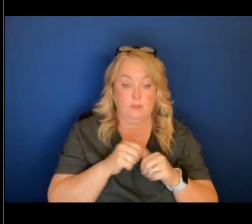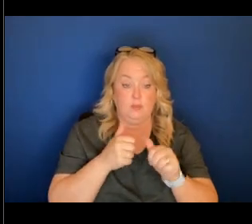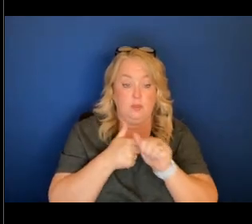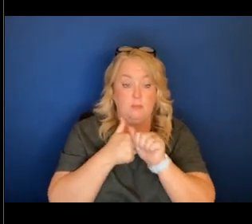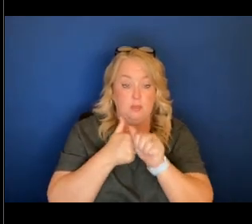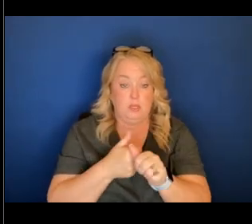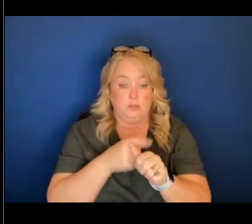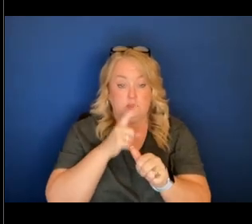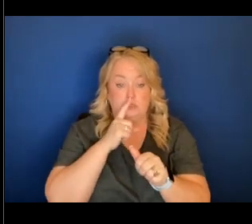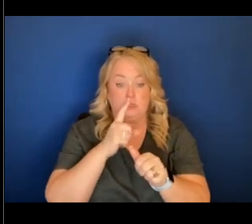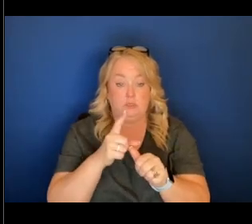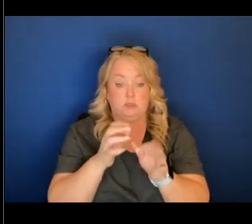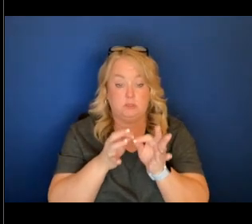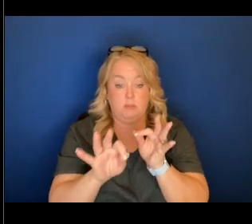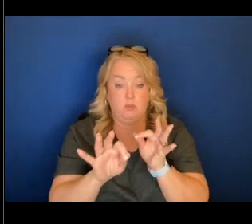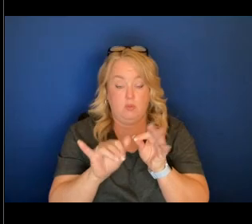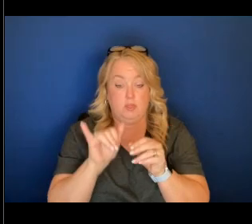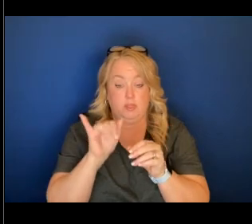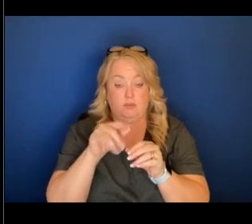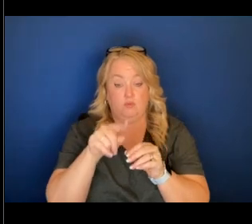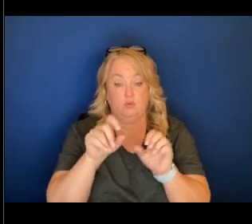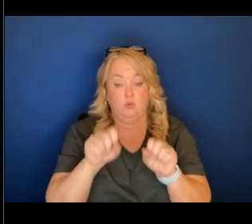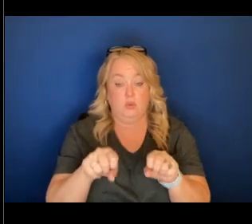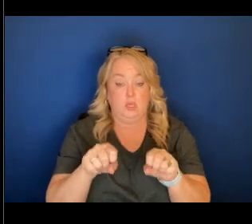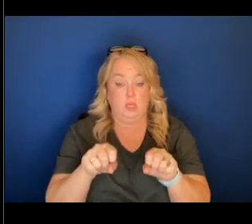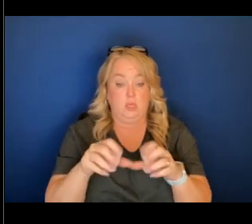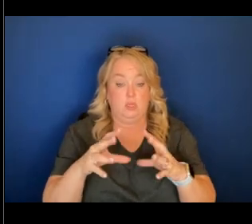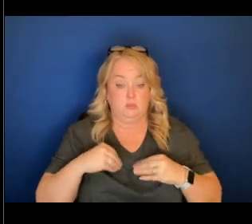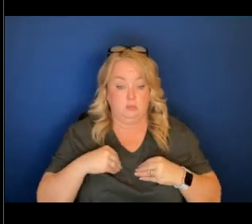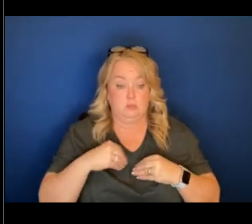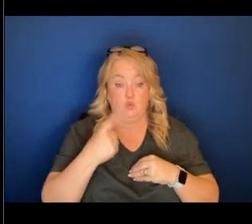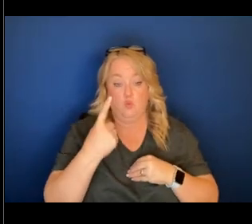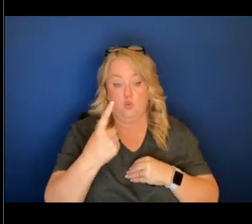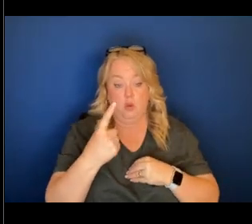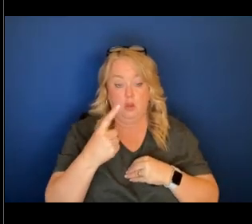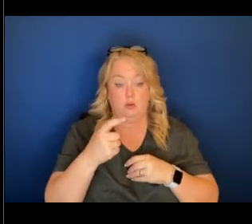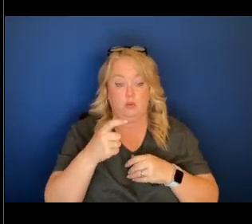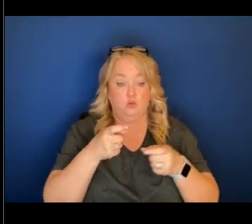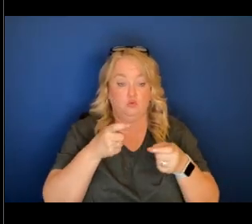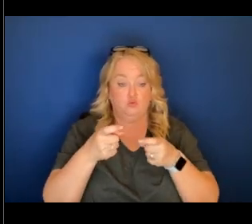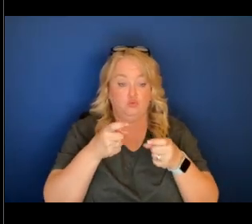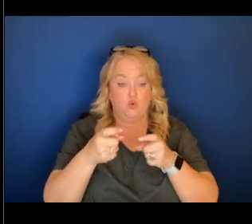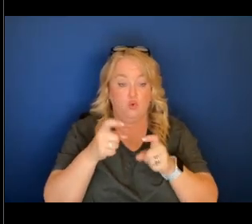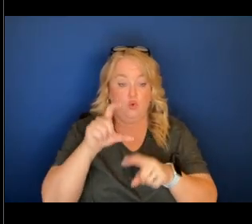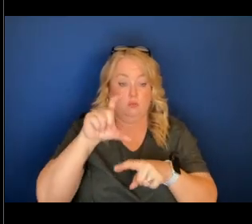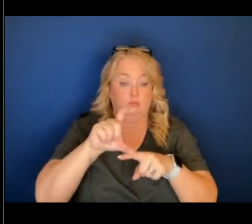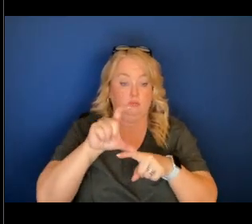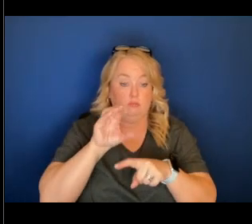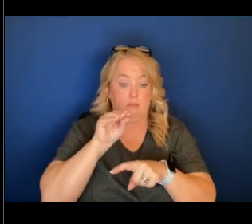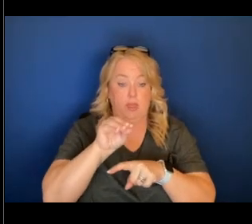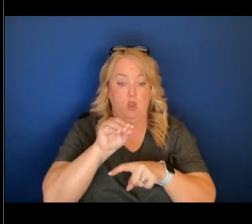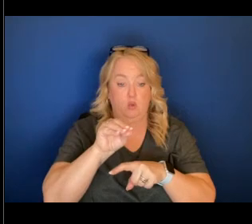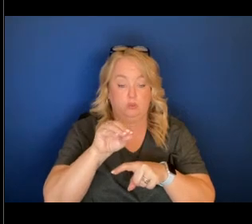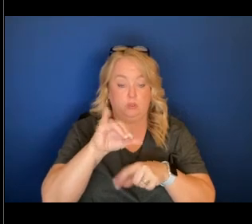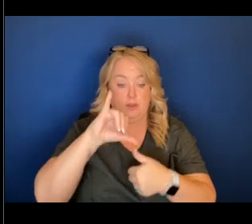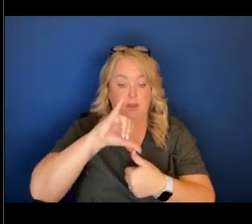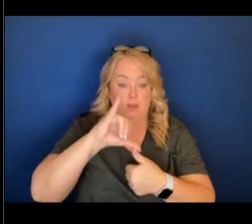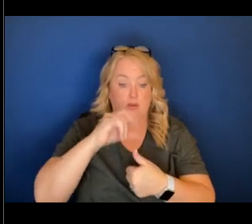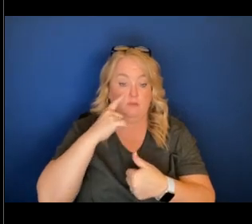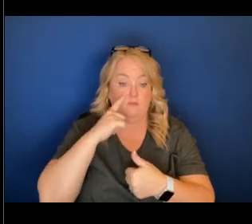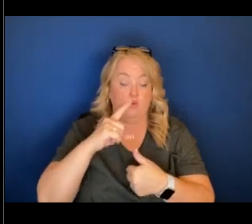compliance is greatly simplified by adopting a single control mounting height of